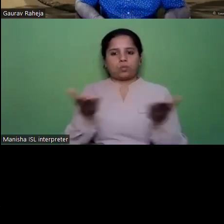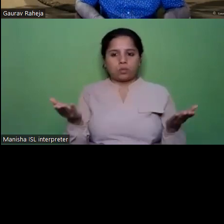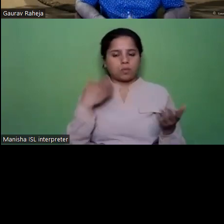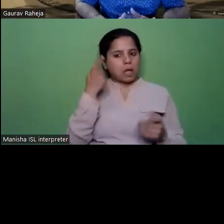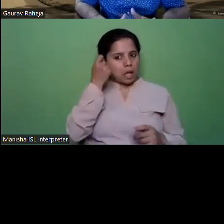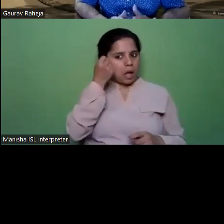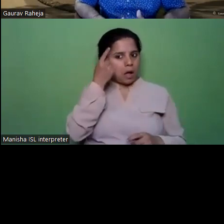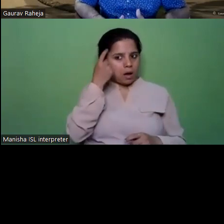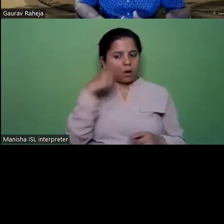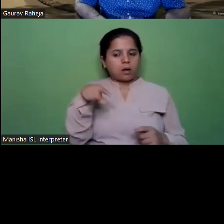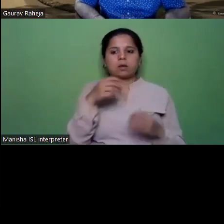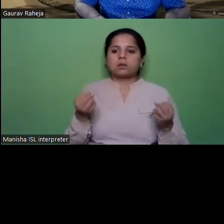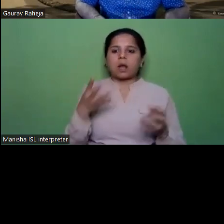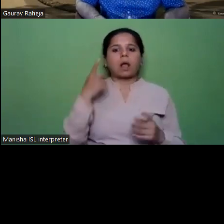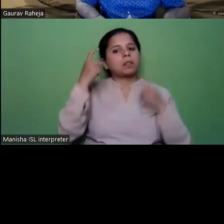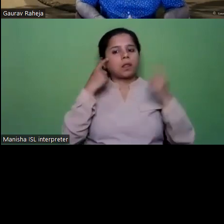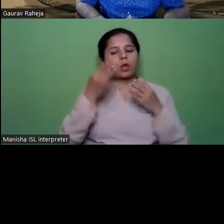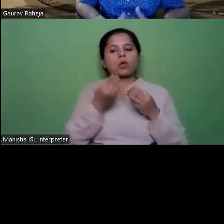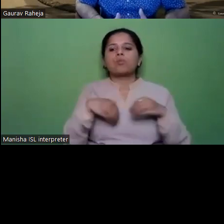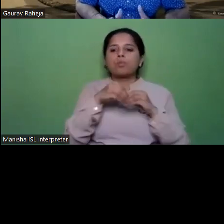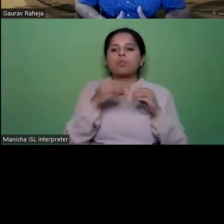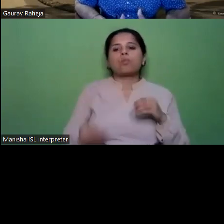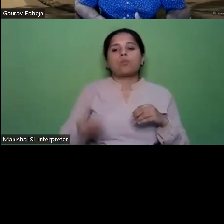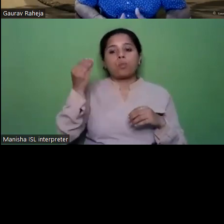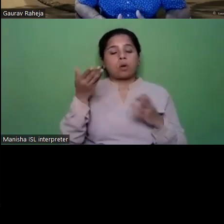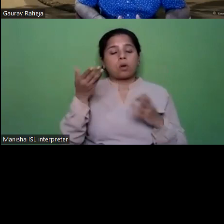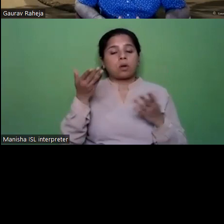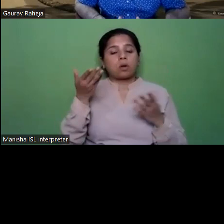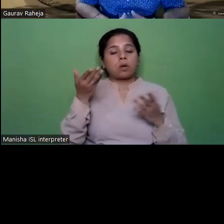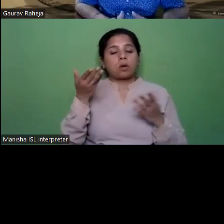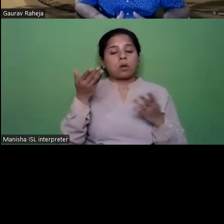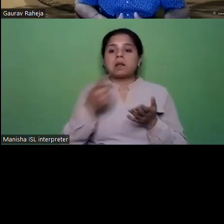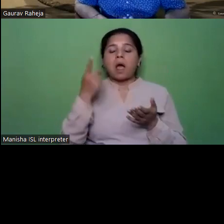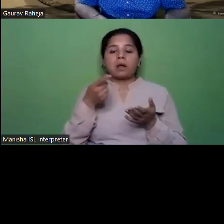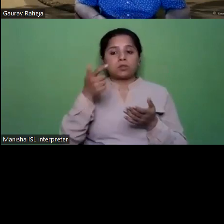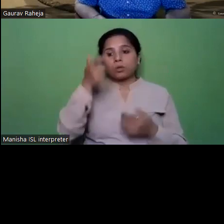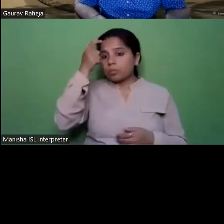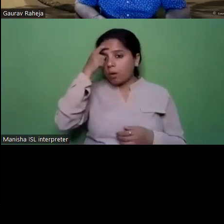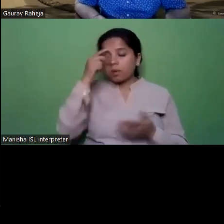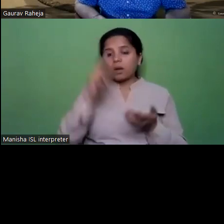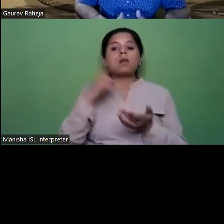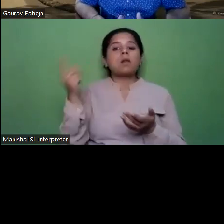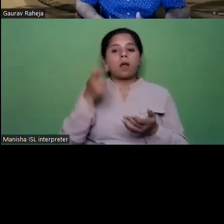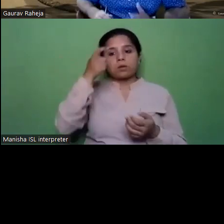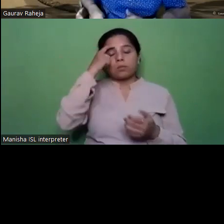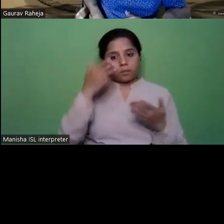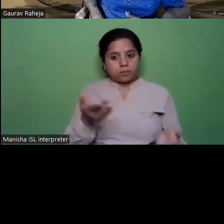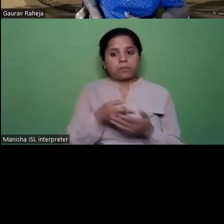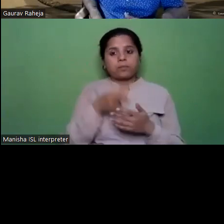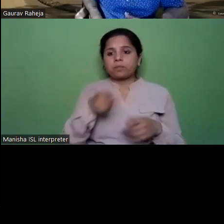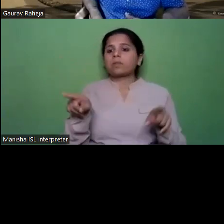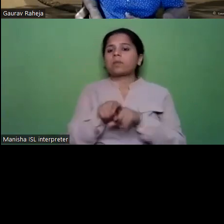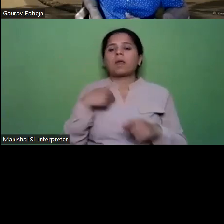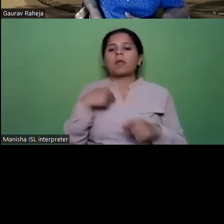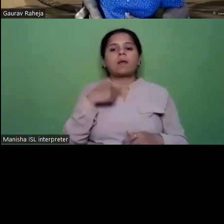understand this and start thinking more about it. So, and it is a national issue, national problem. And therefore, I feel